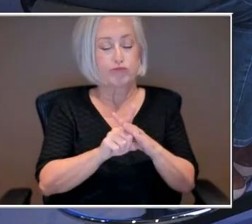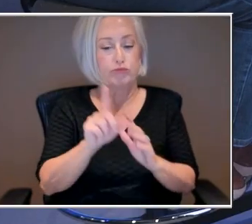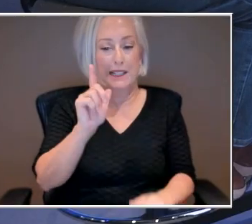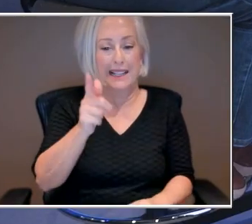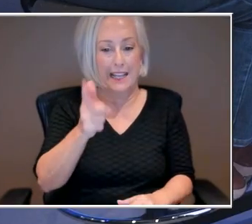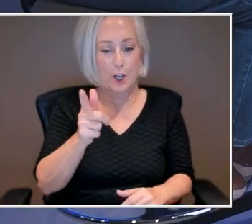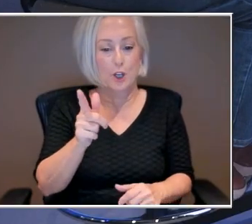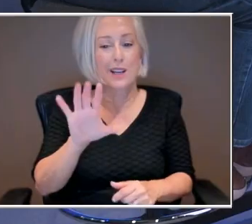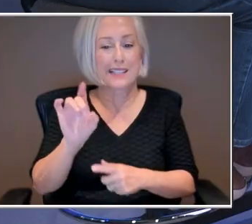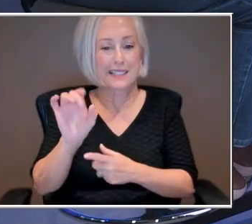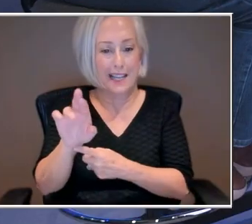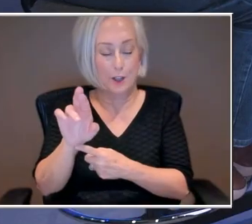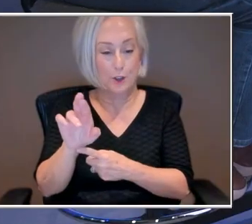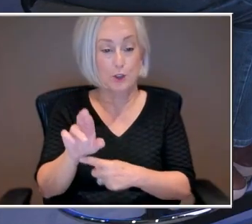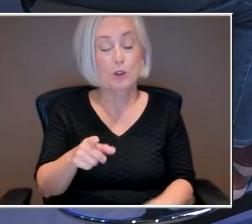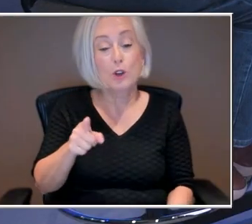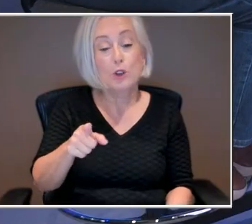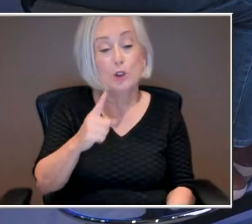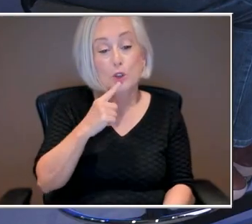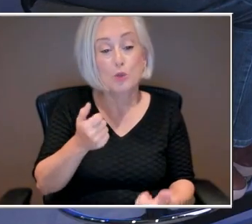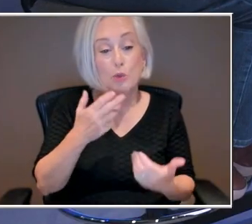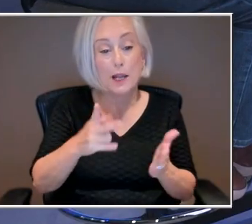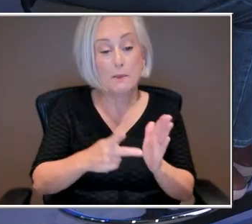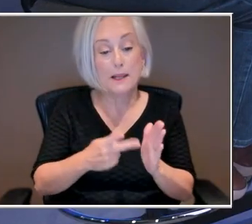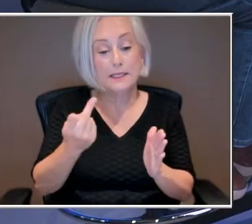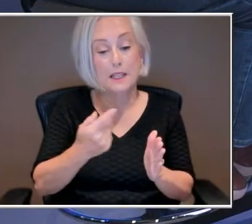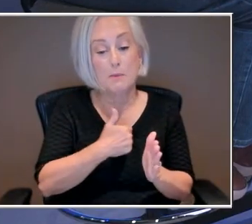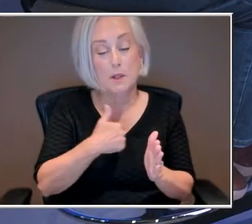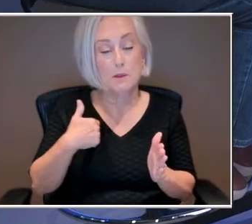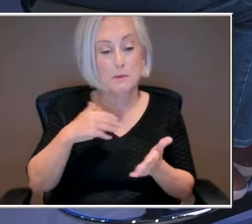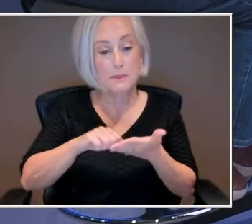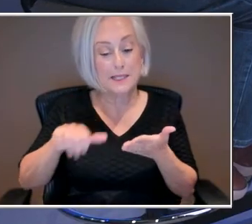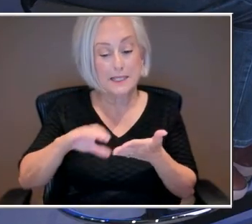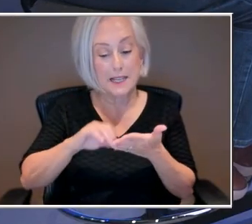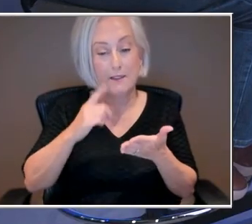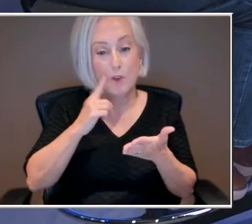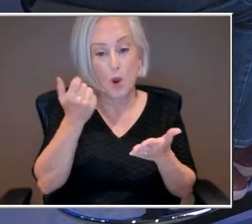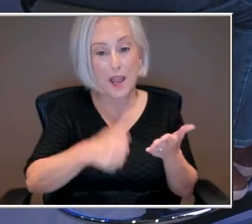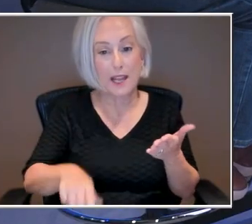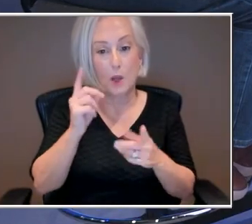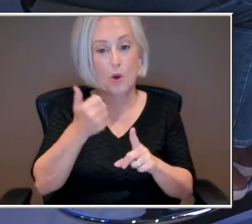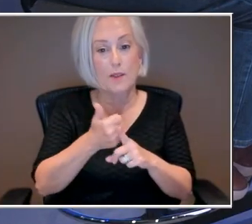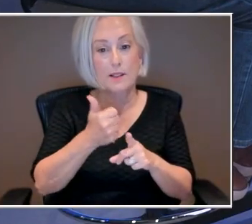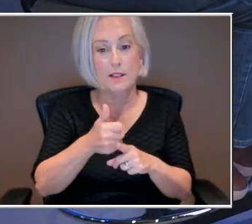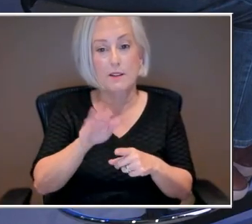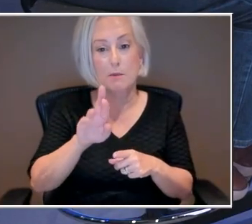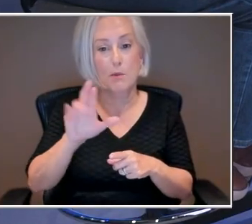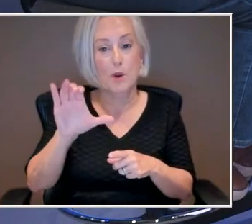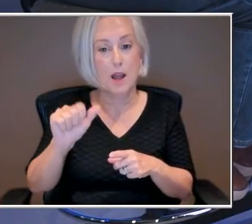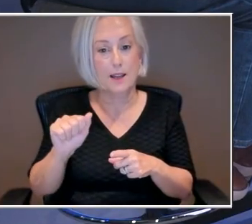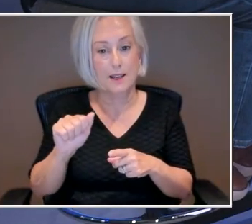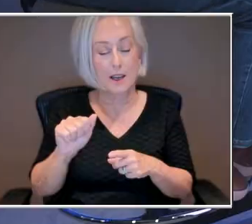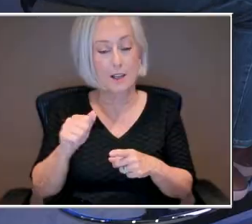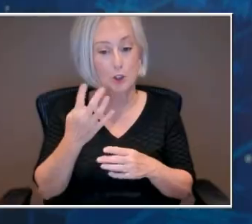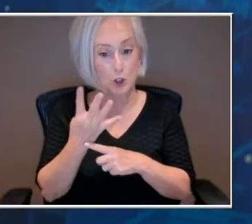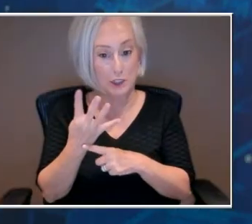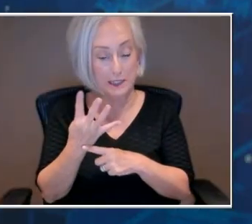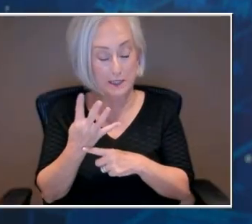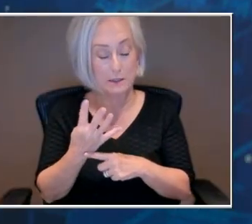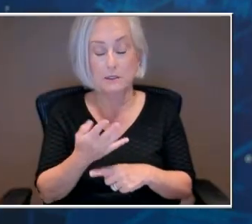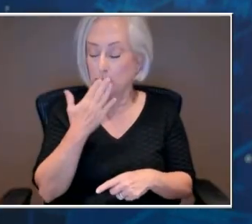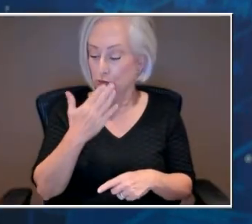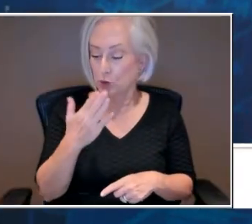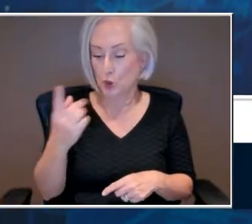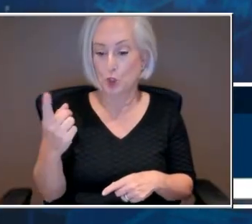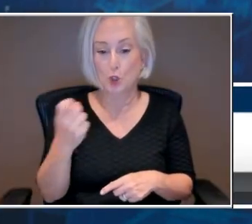do you recommend a double mastectomy for anyone who tests positive for the BRCA gene? Sure, that's a great question. So patients who are